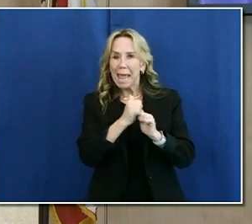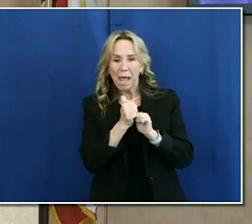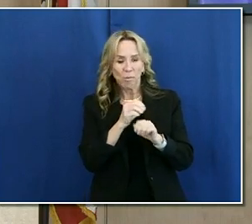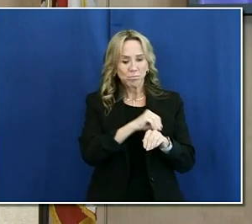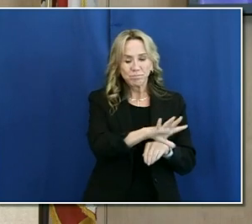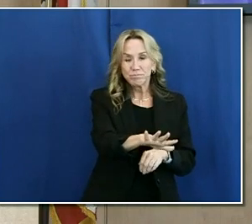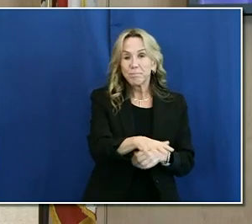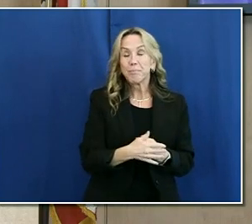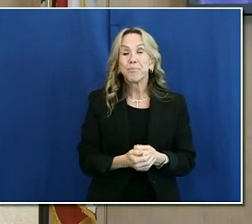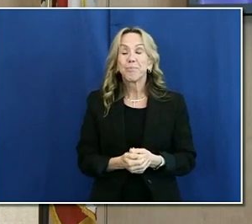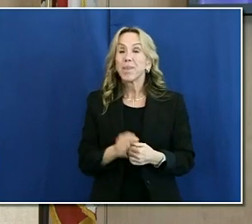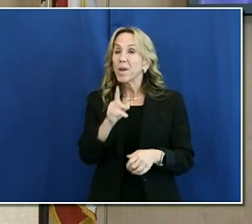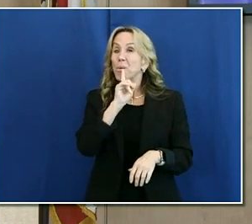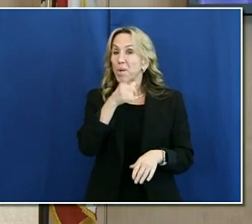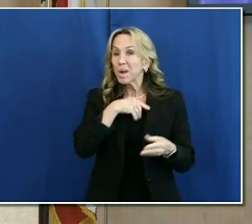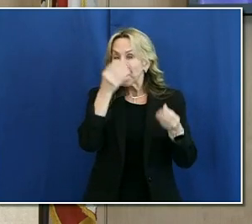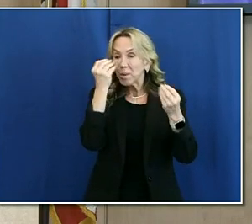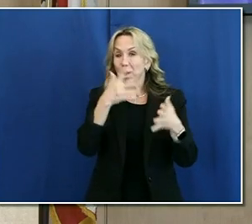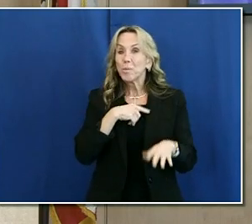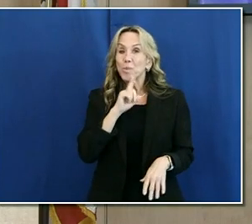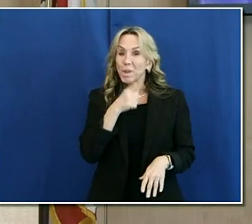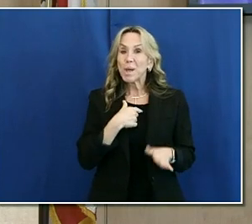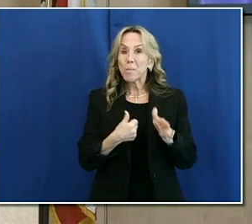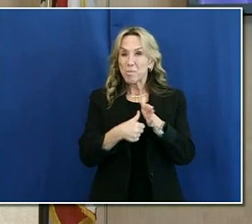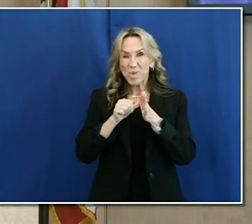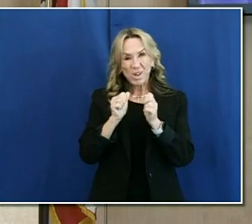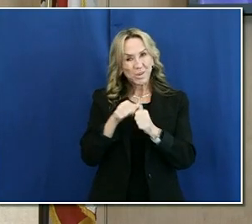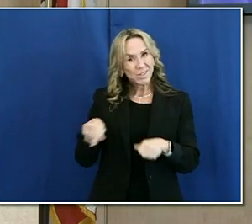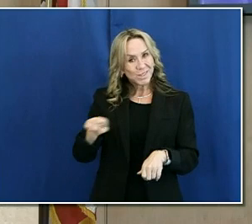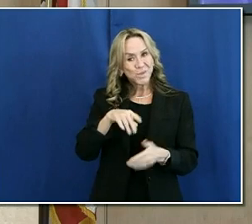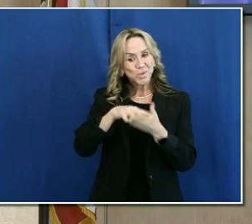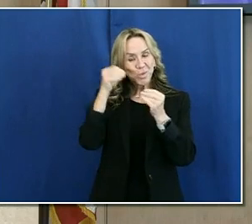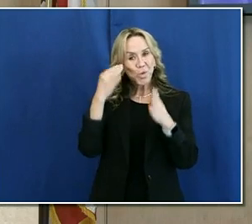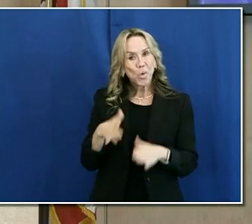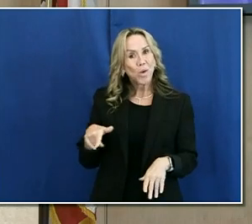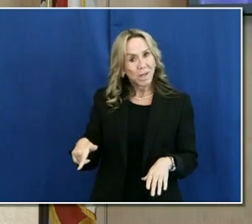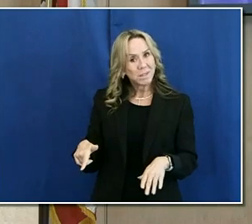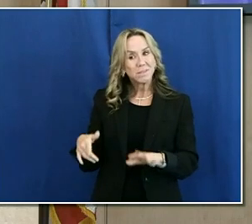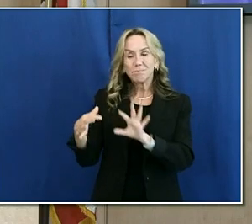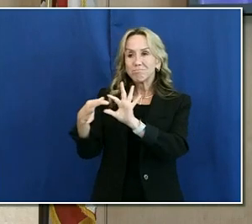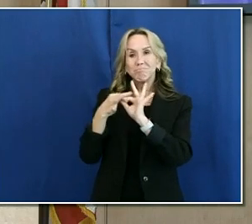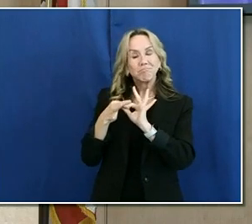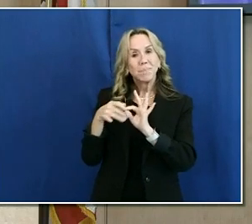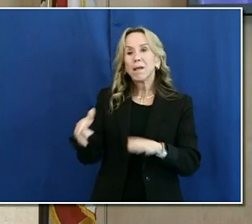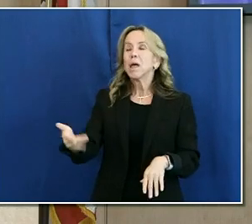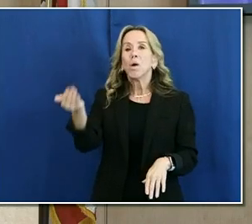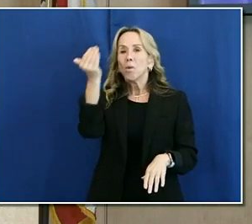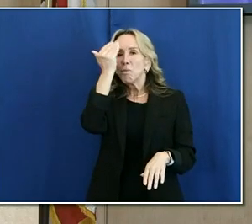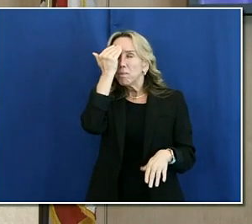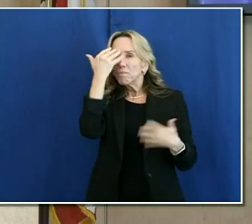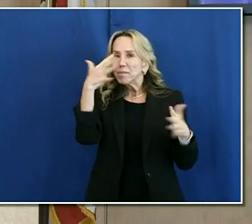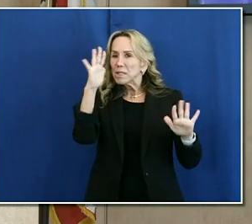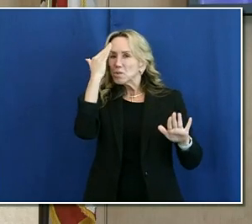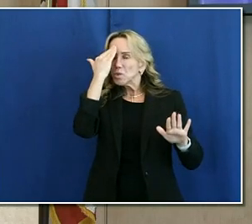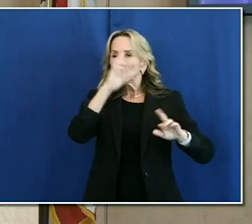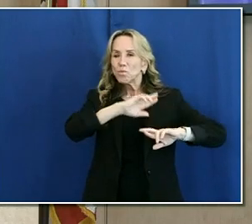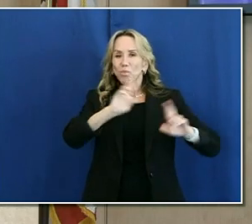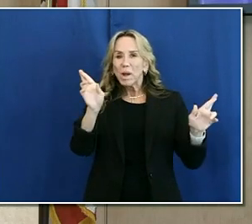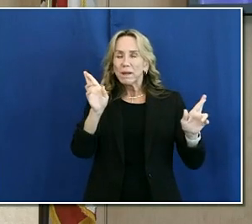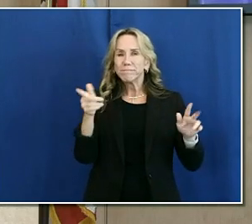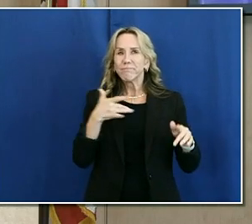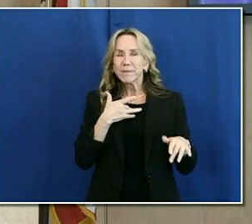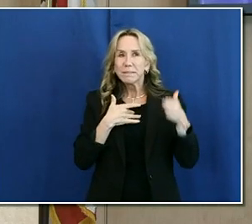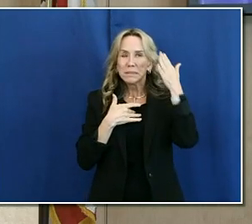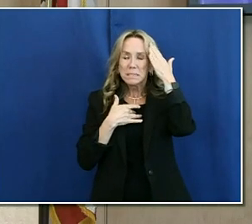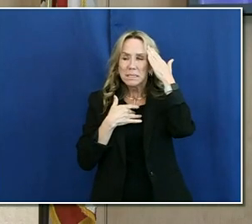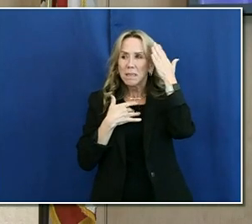impressed actually with the cooperation of the students. They were aware of the signs and symptoms of COVID. When